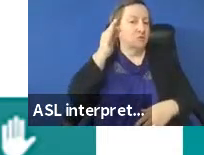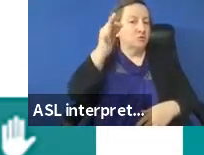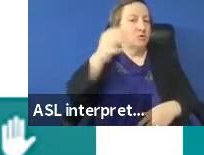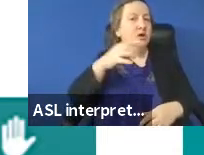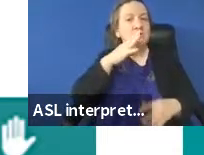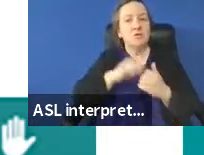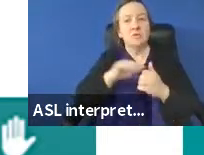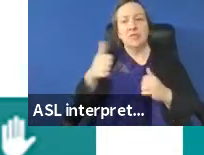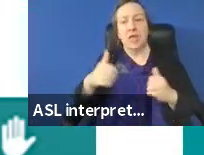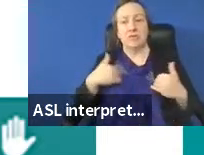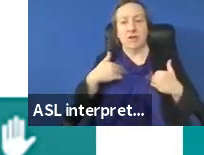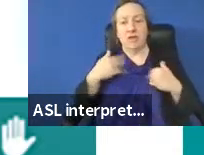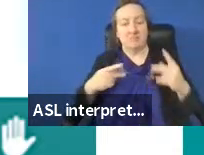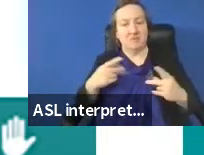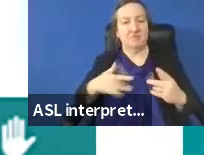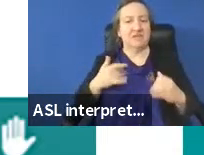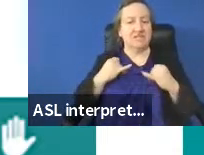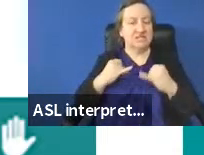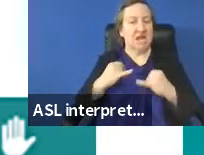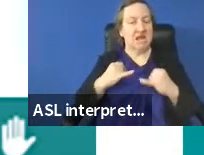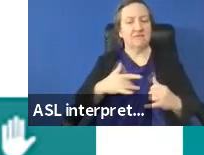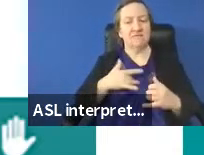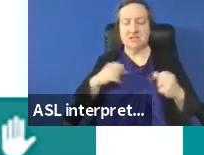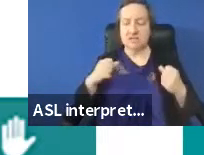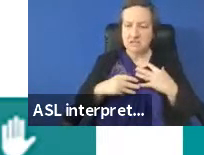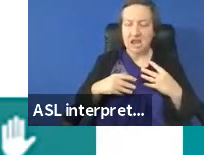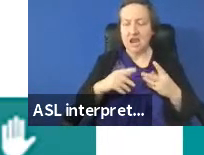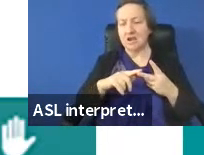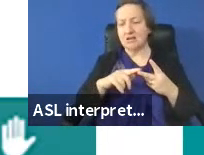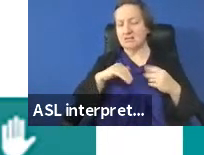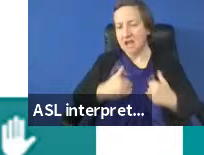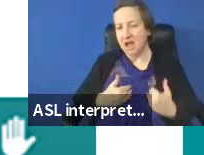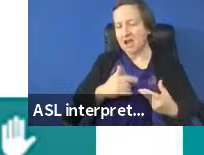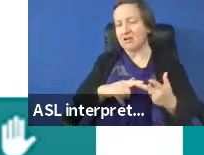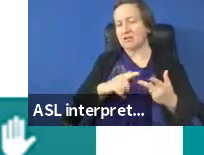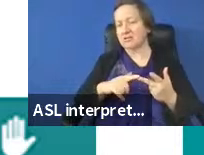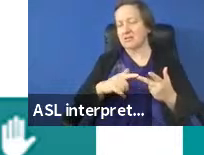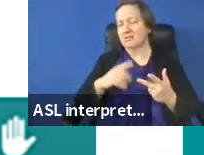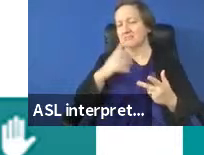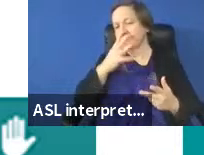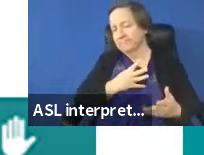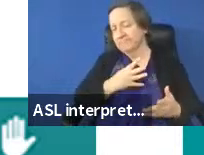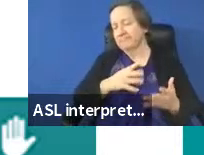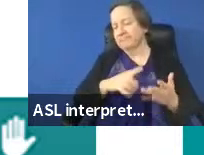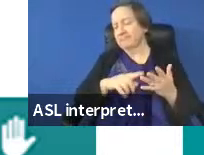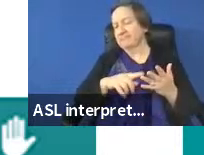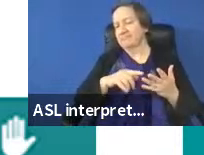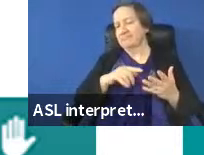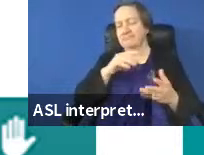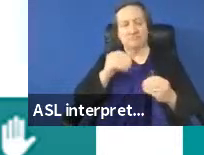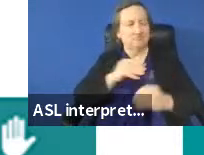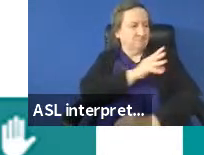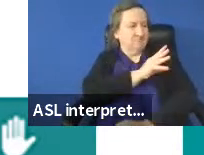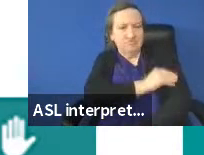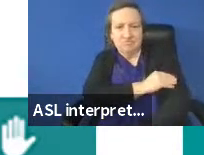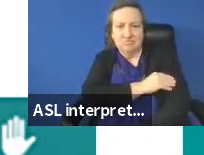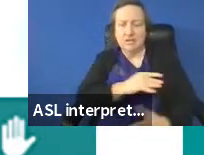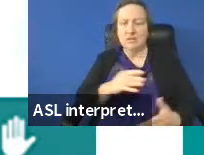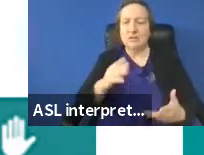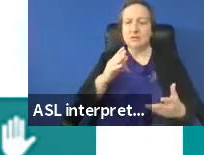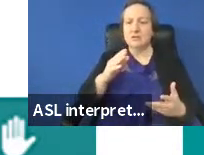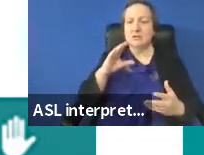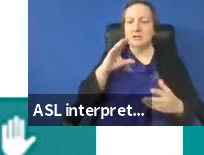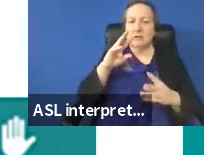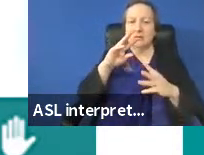they feel the same. They feel scared, tired, jaded, and disempowered. Climate change will make our world unlivable in our